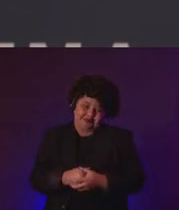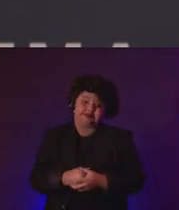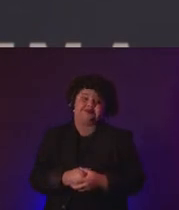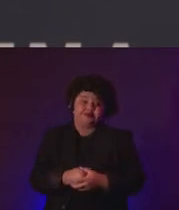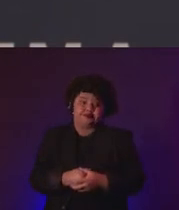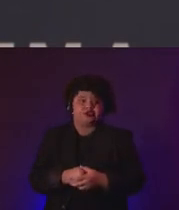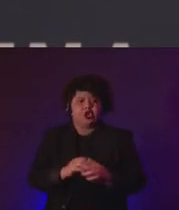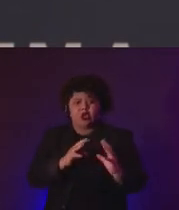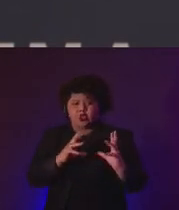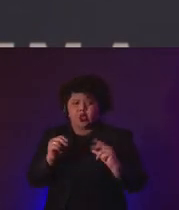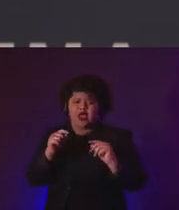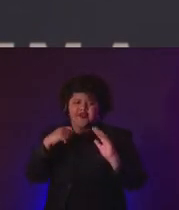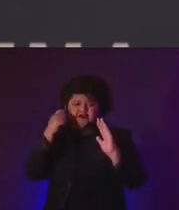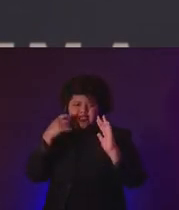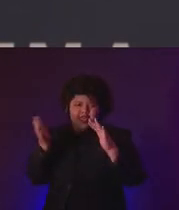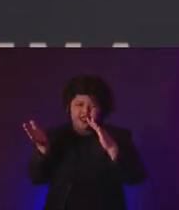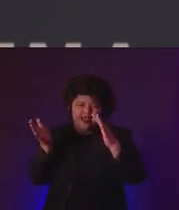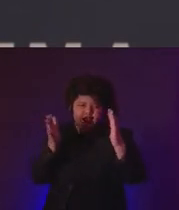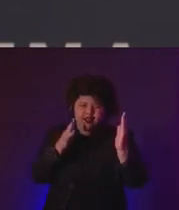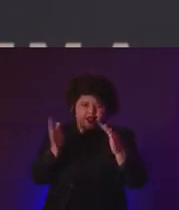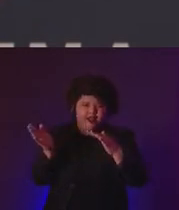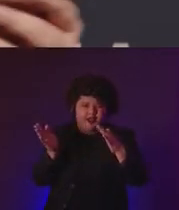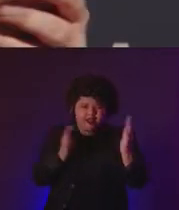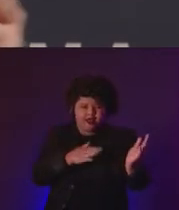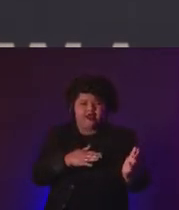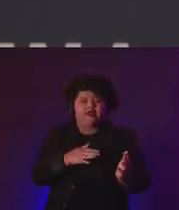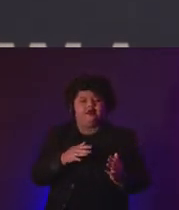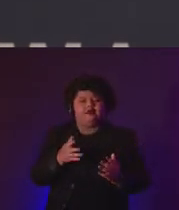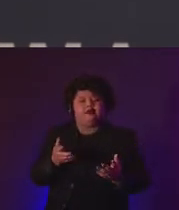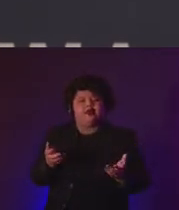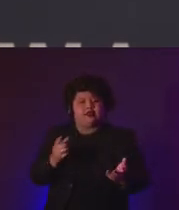All the videos I showed here are in